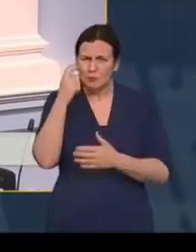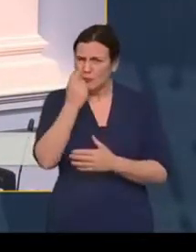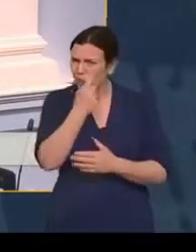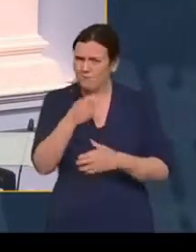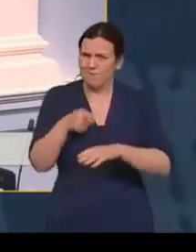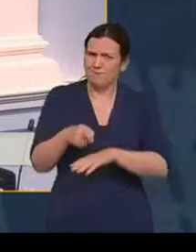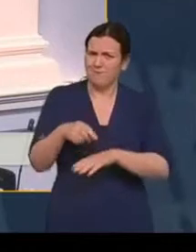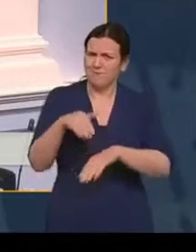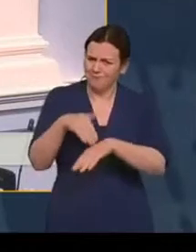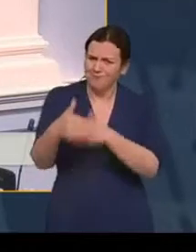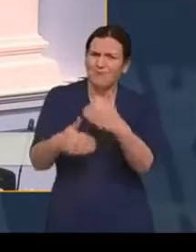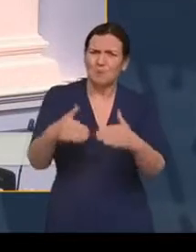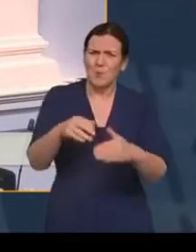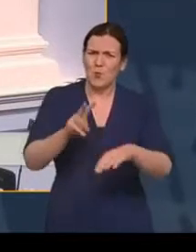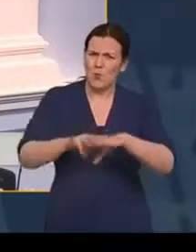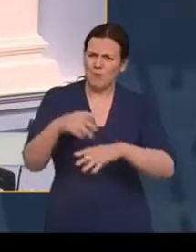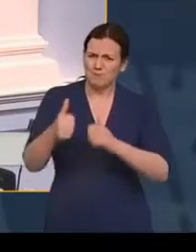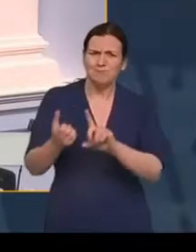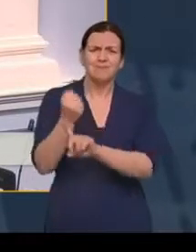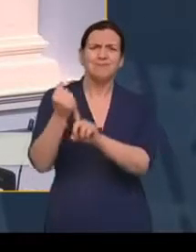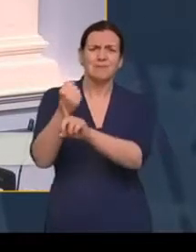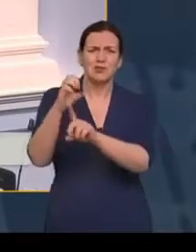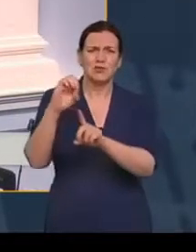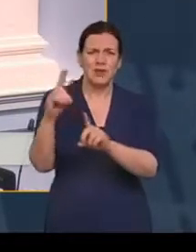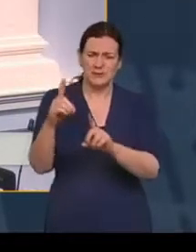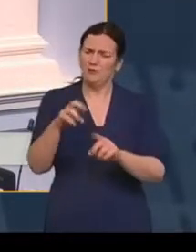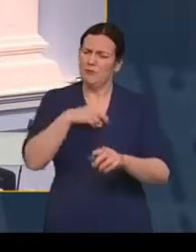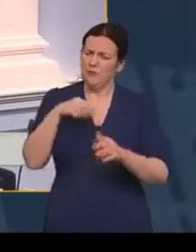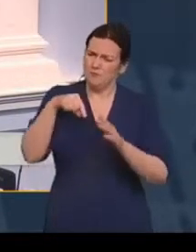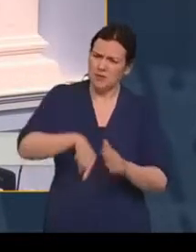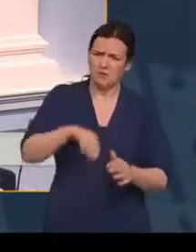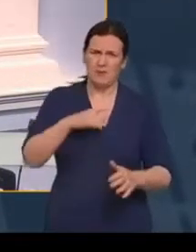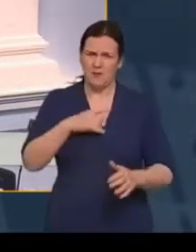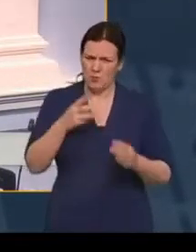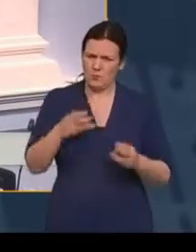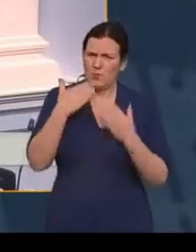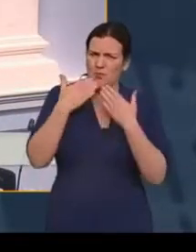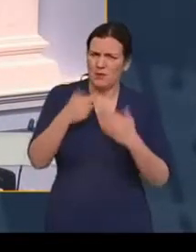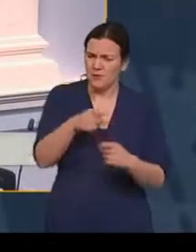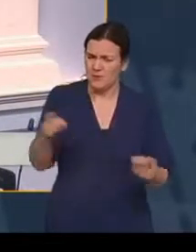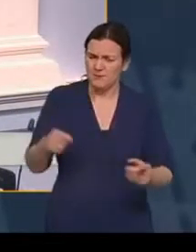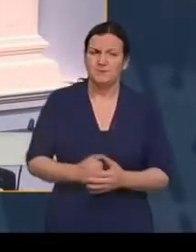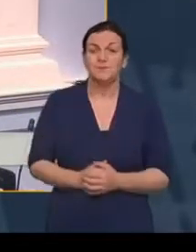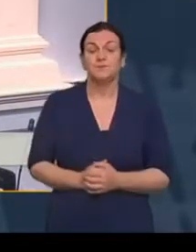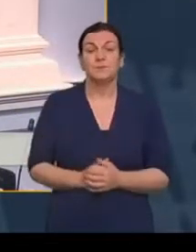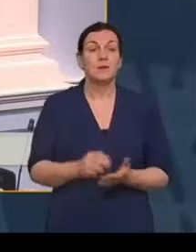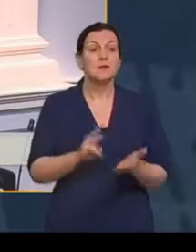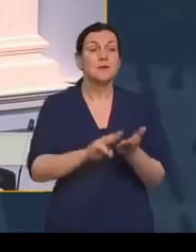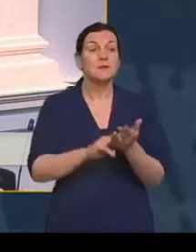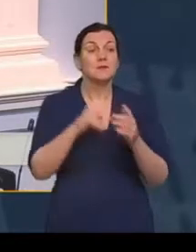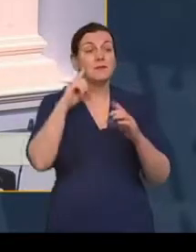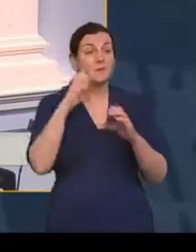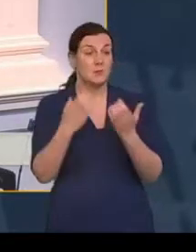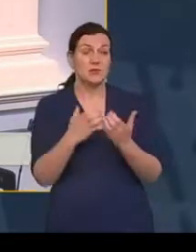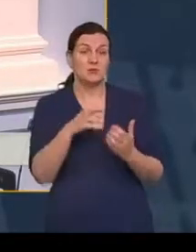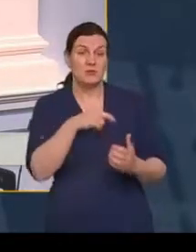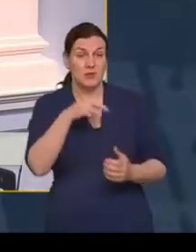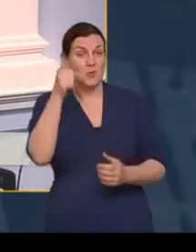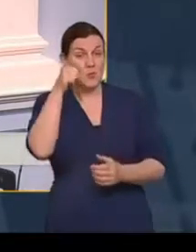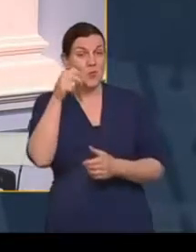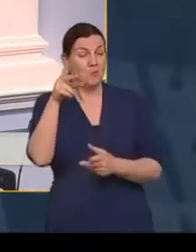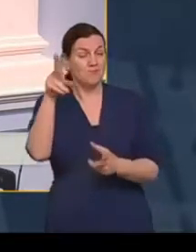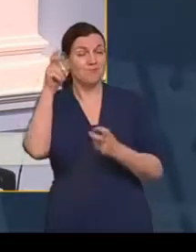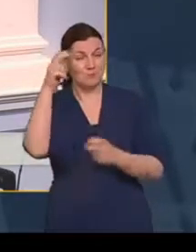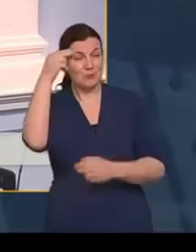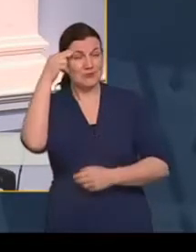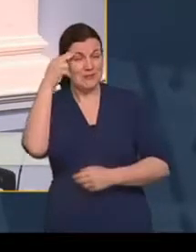of our Seanad. So again, and I mean that from the bottom of my heart, I want to thank you for that. And members of the deaf community